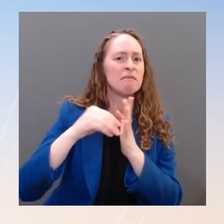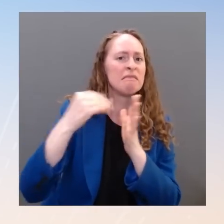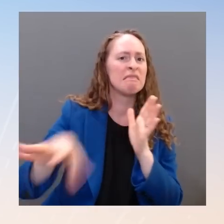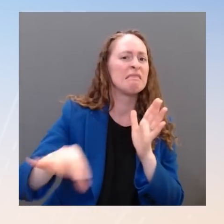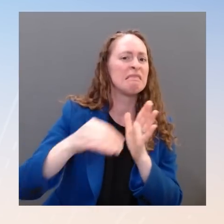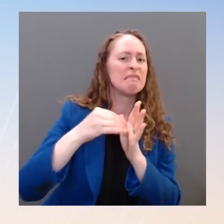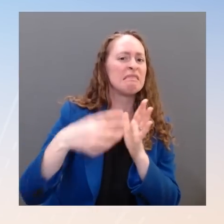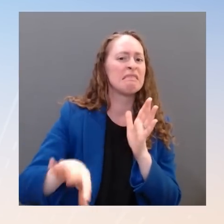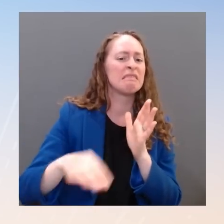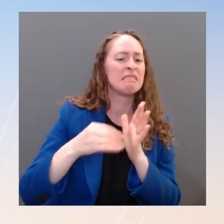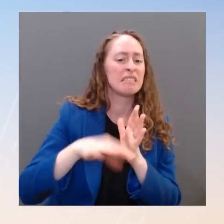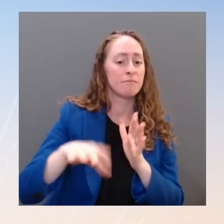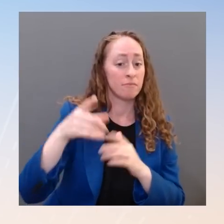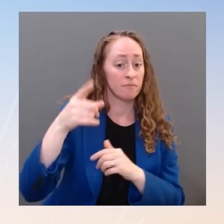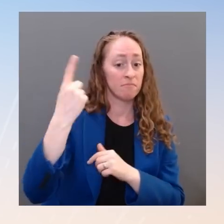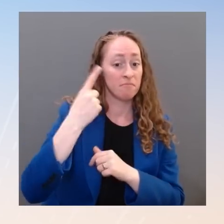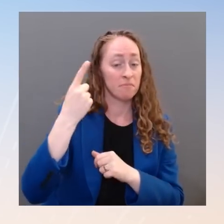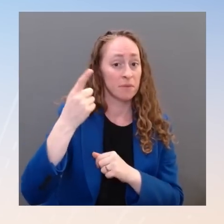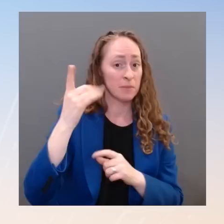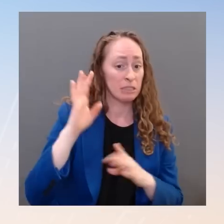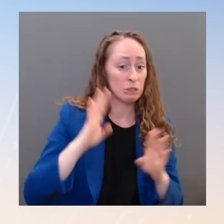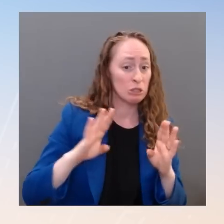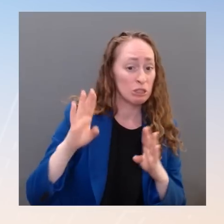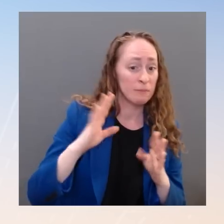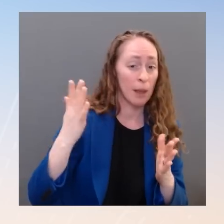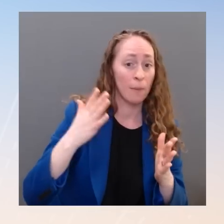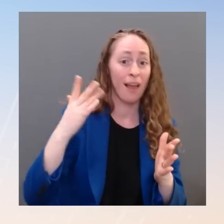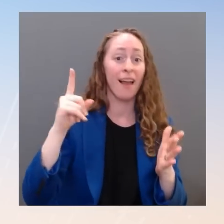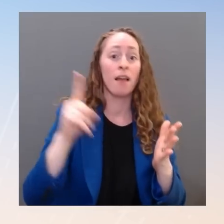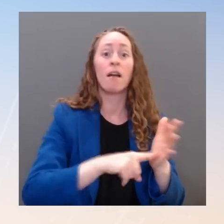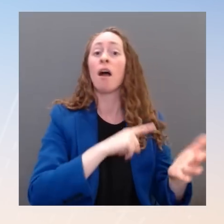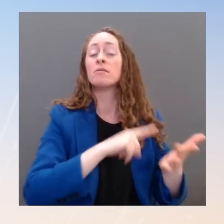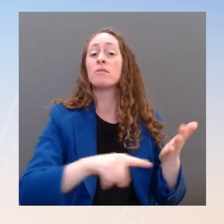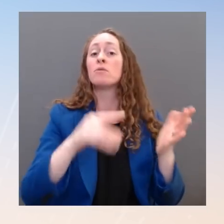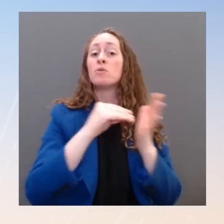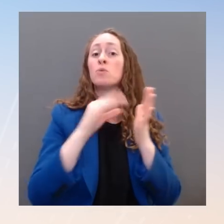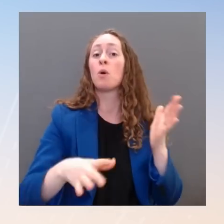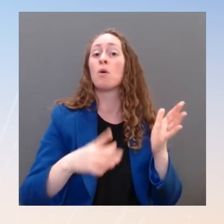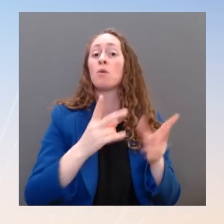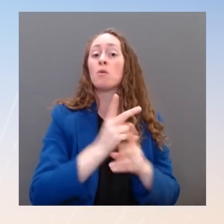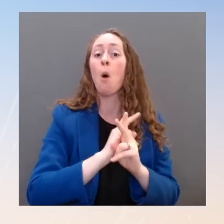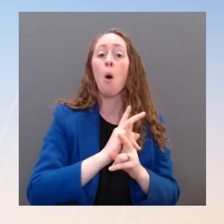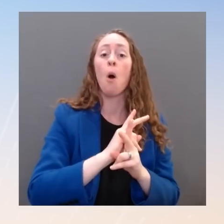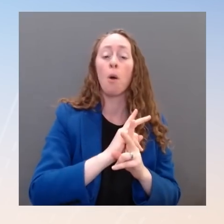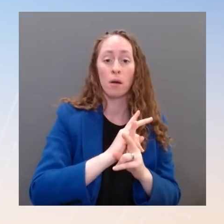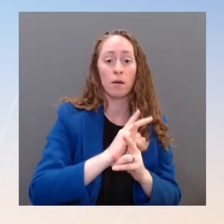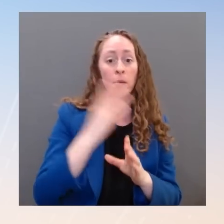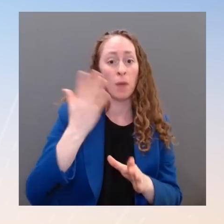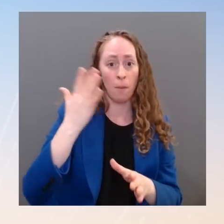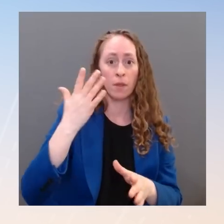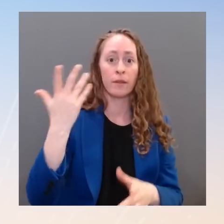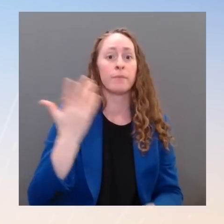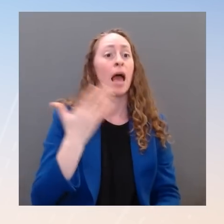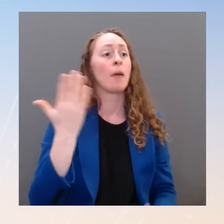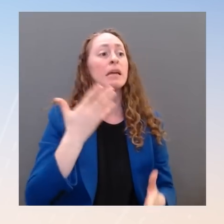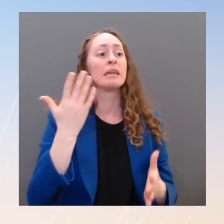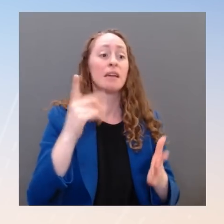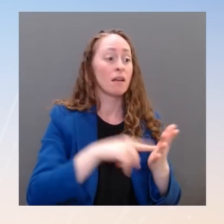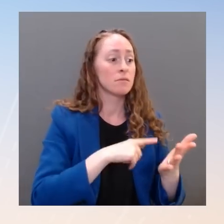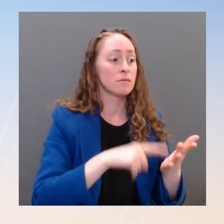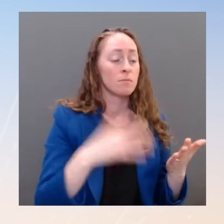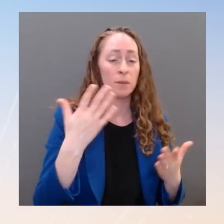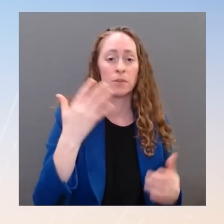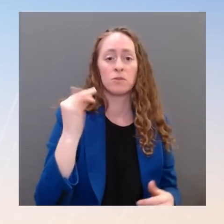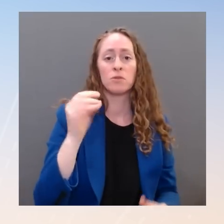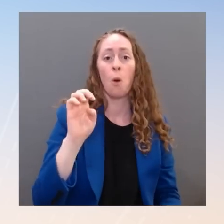student debt could make it hard for the Joe Manchins of Congress to sign on to bills that would, you know, pass elements